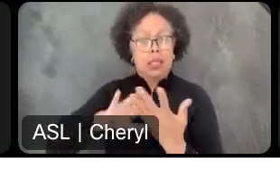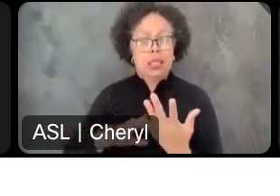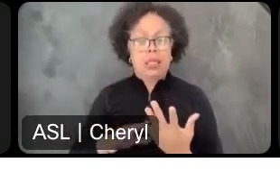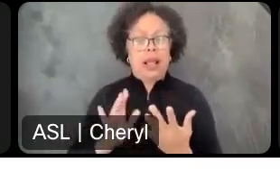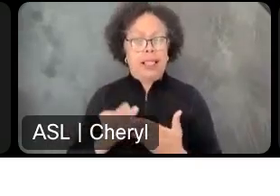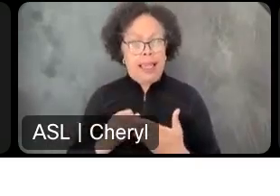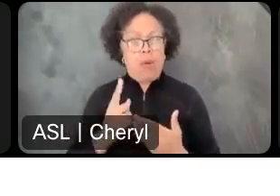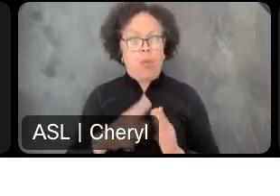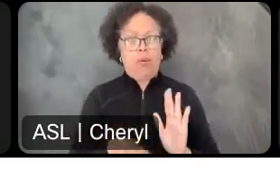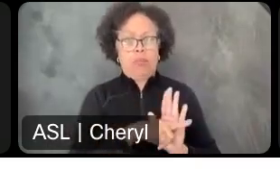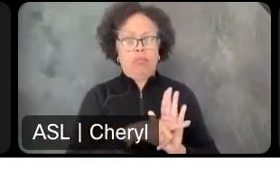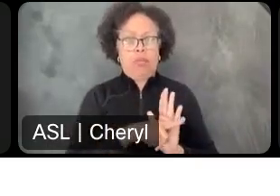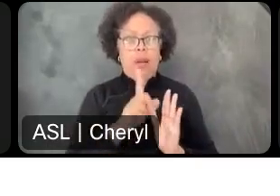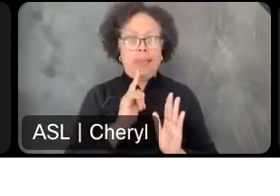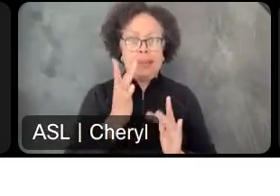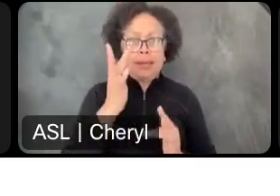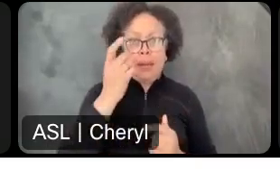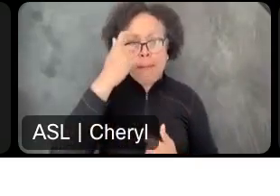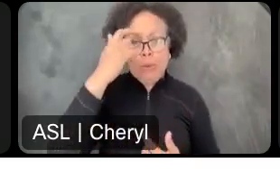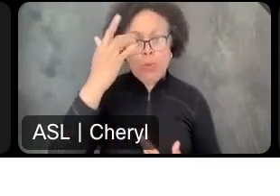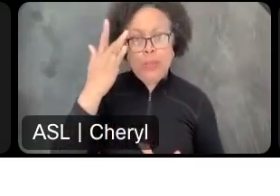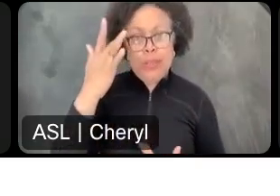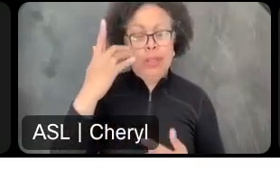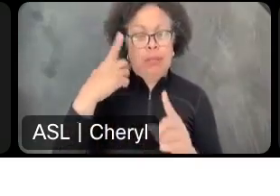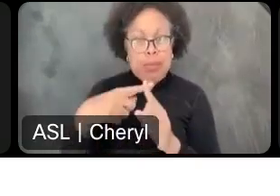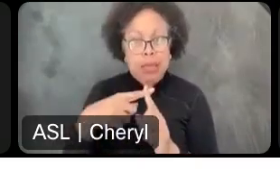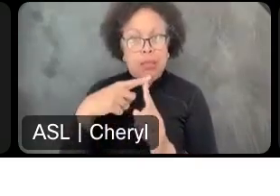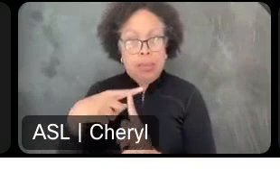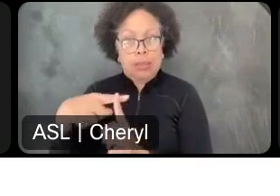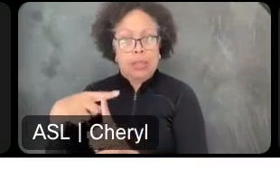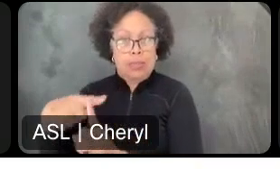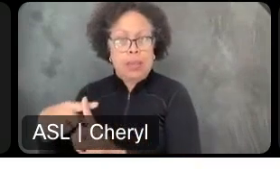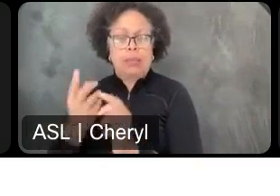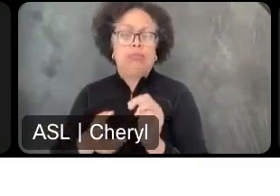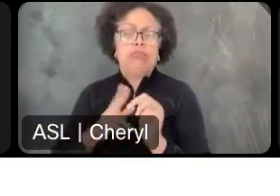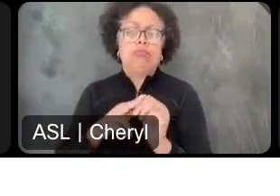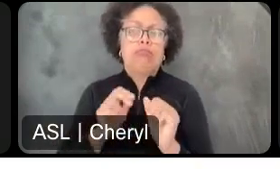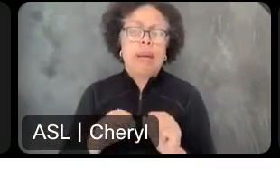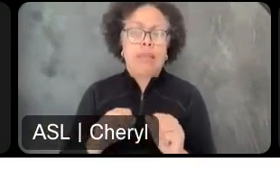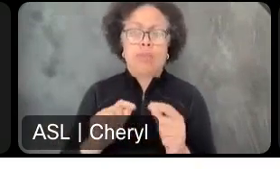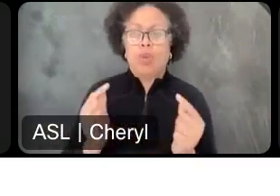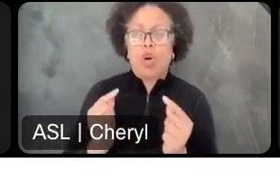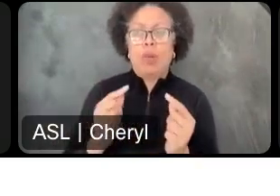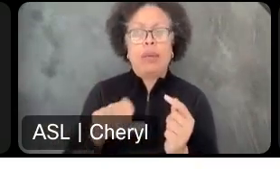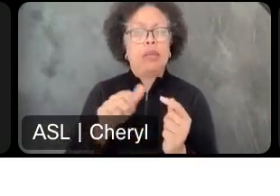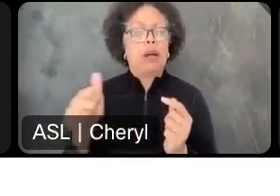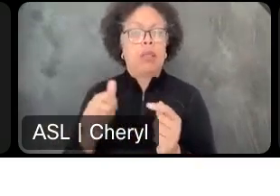illness can create an increased potential for harm, discrimination, and other